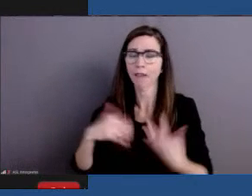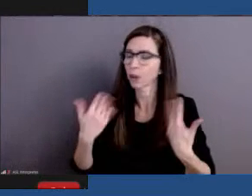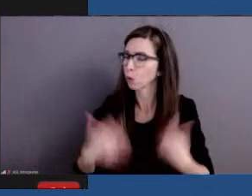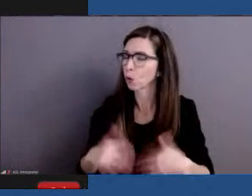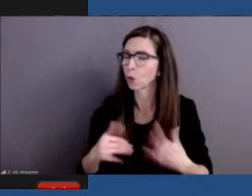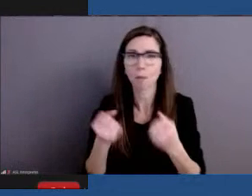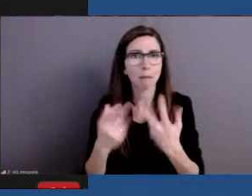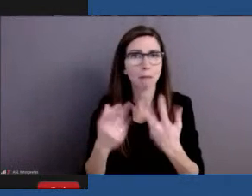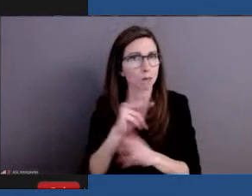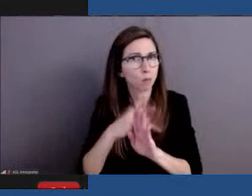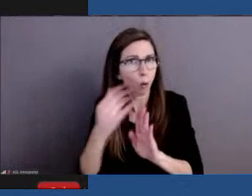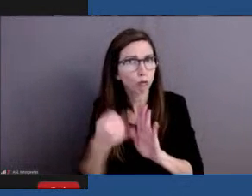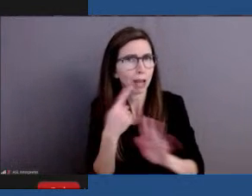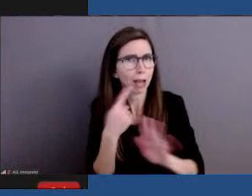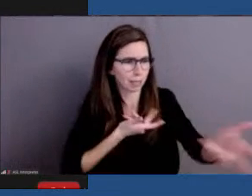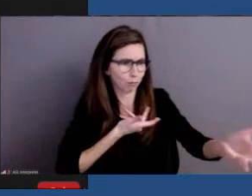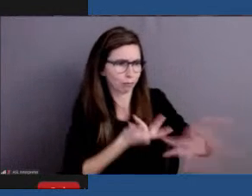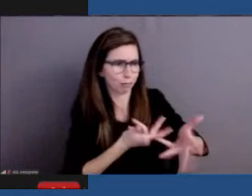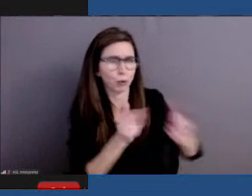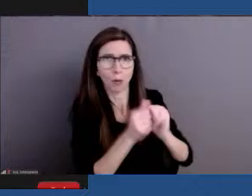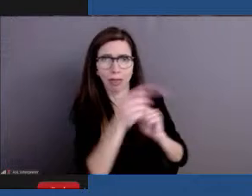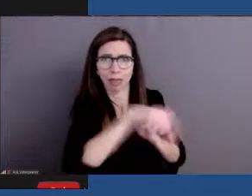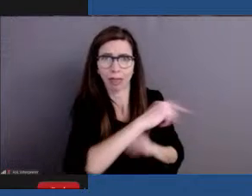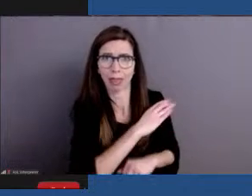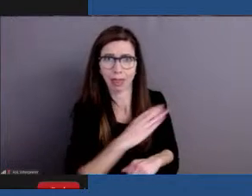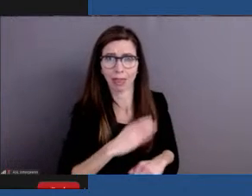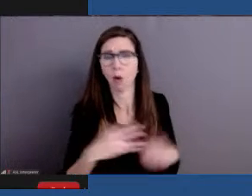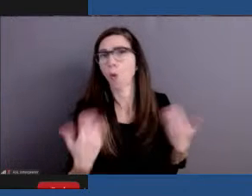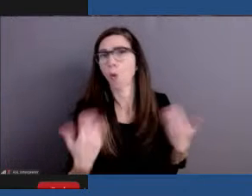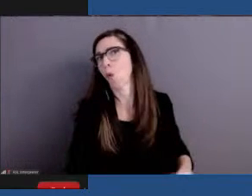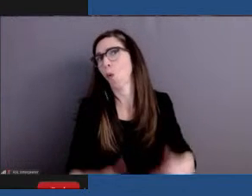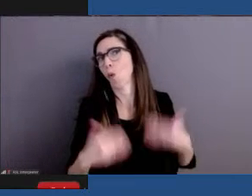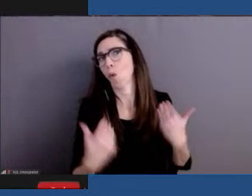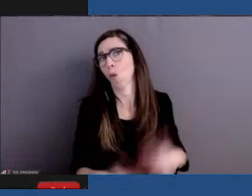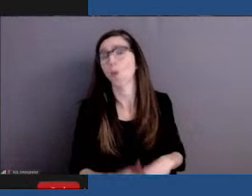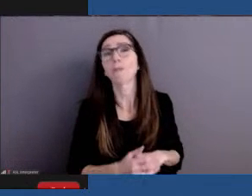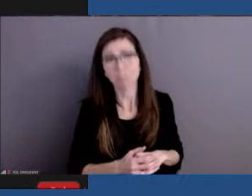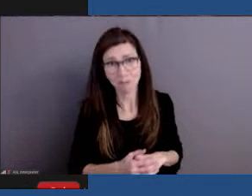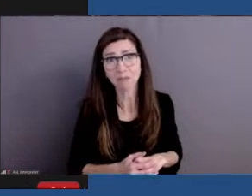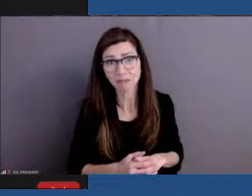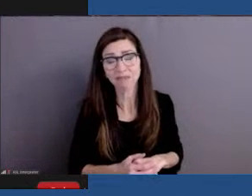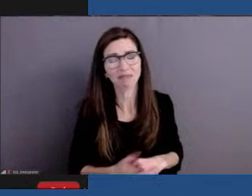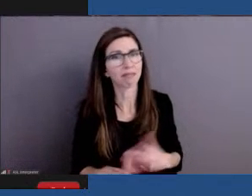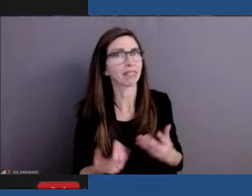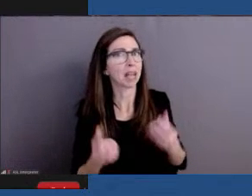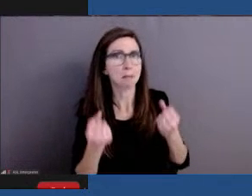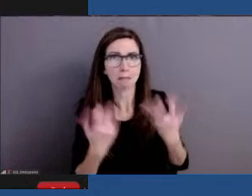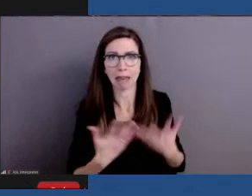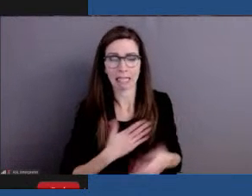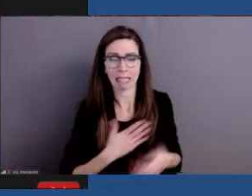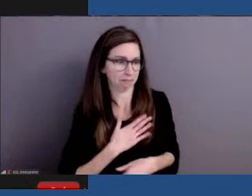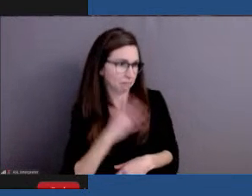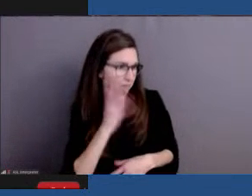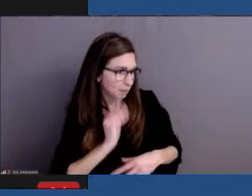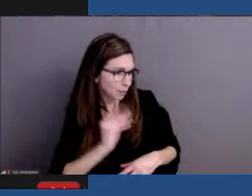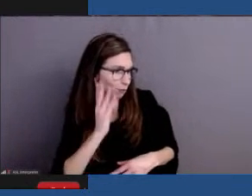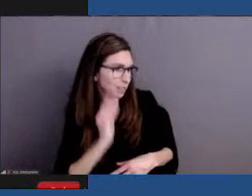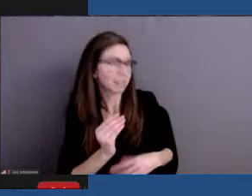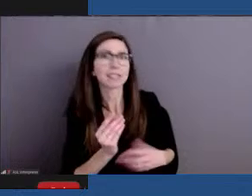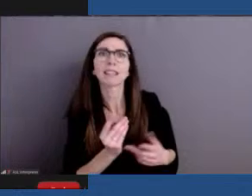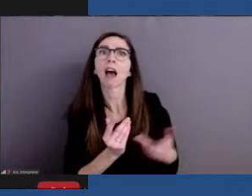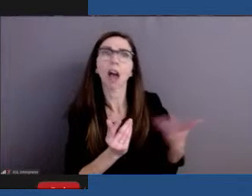the opportunity to present to them. And on many of my projects, I've also been able to receive their